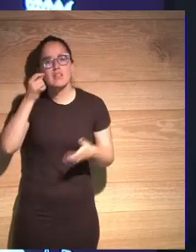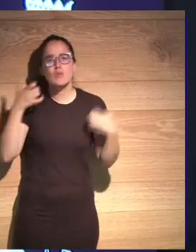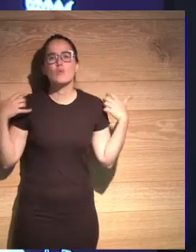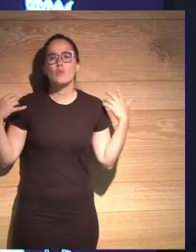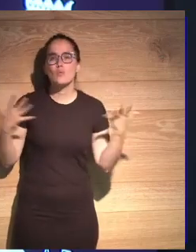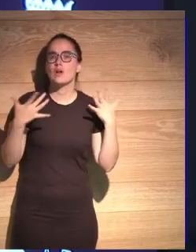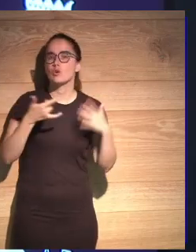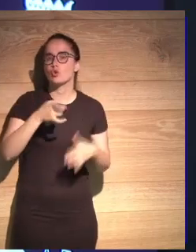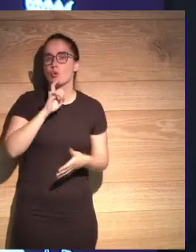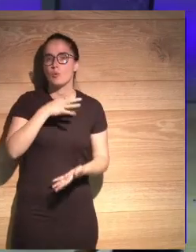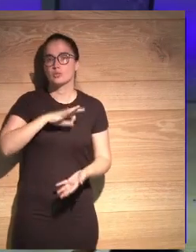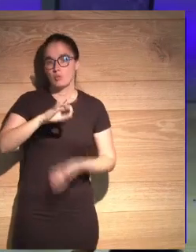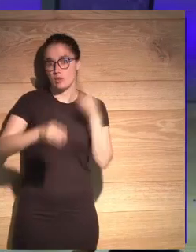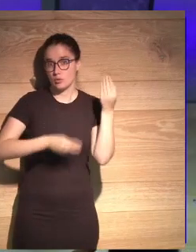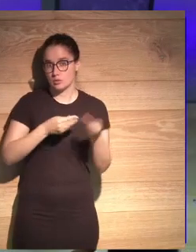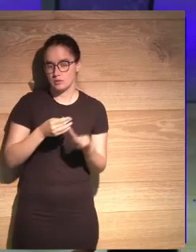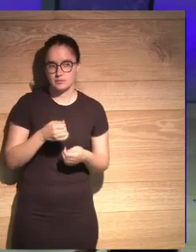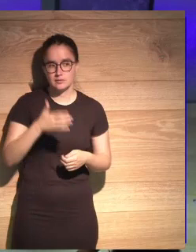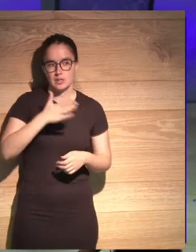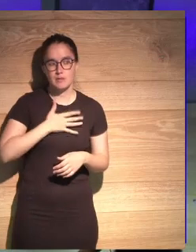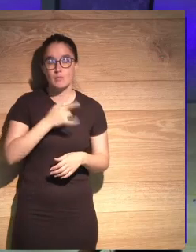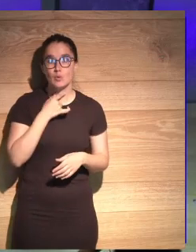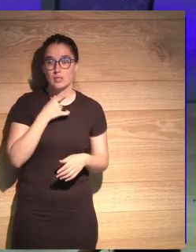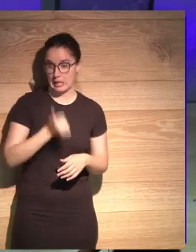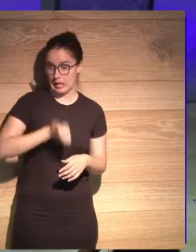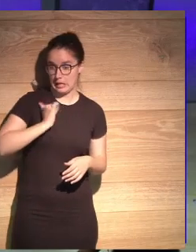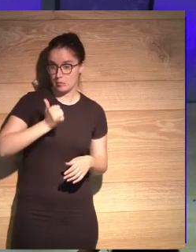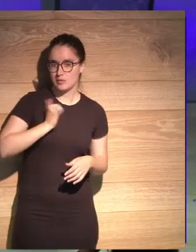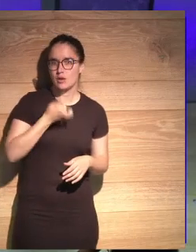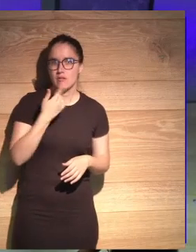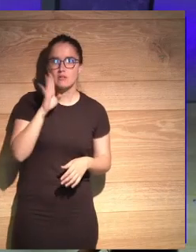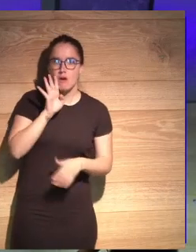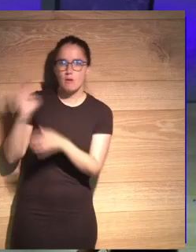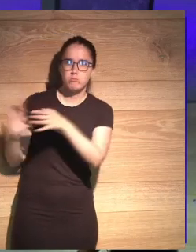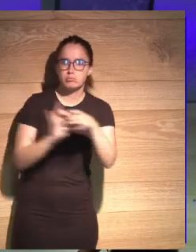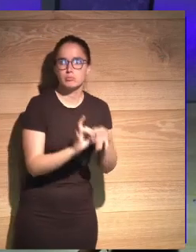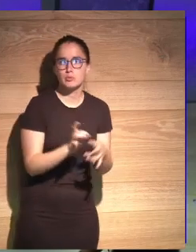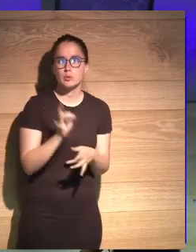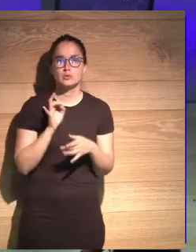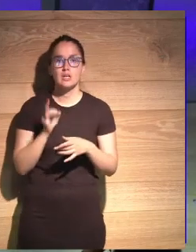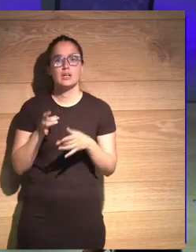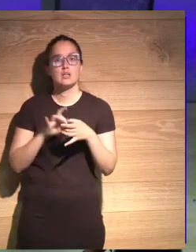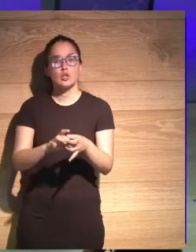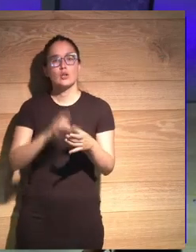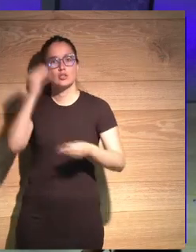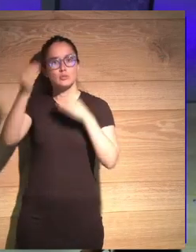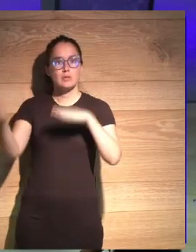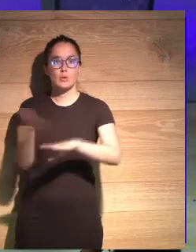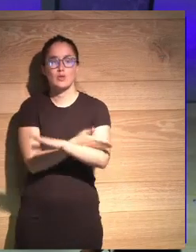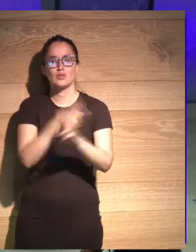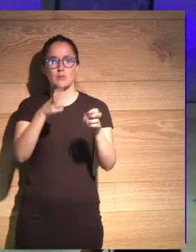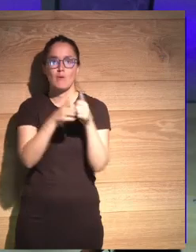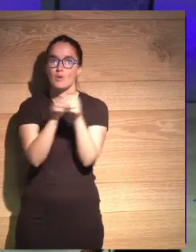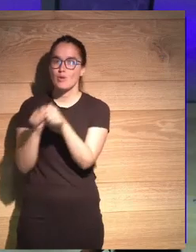to list some of these skills and how they can be used. I'd like to take the opportunity of what Shushan